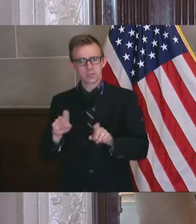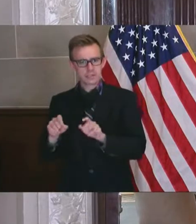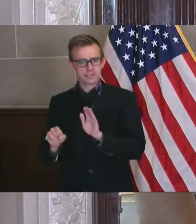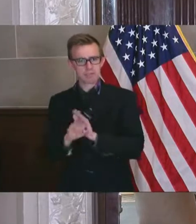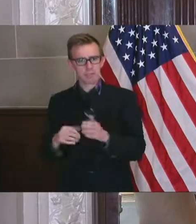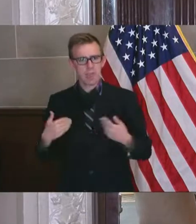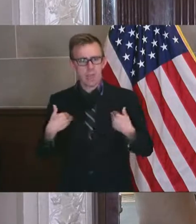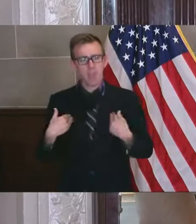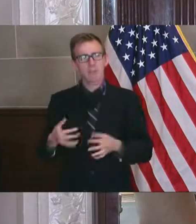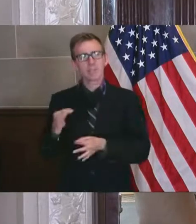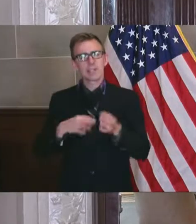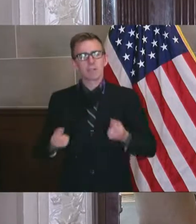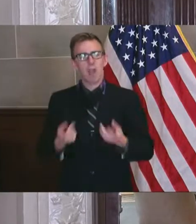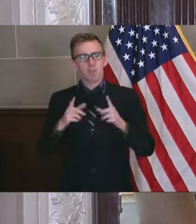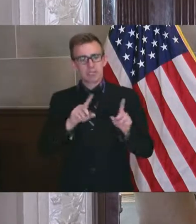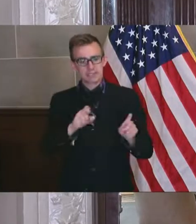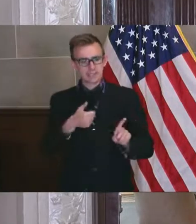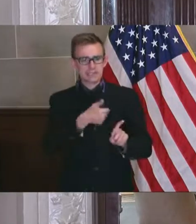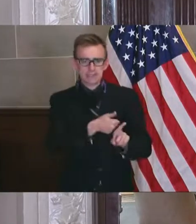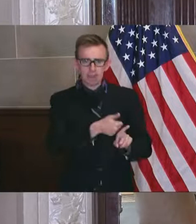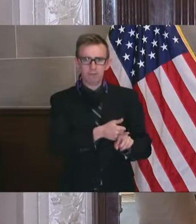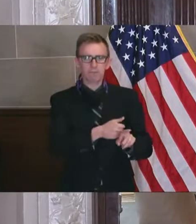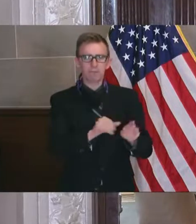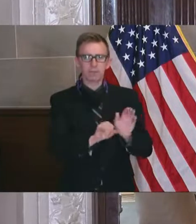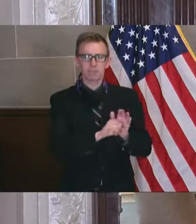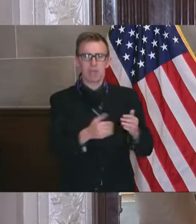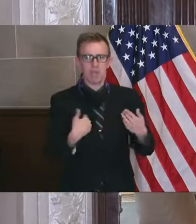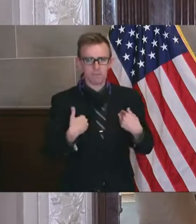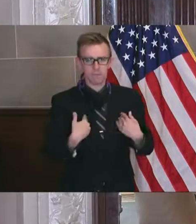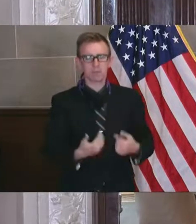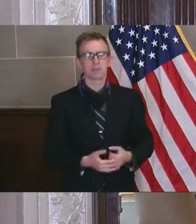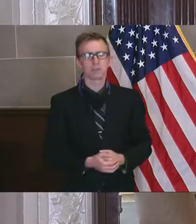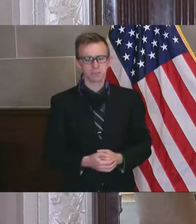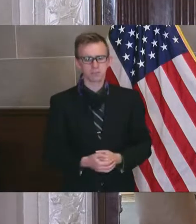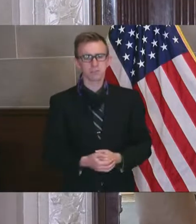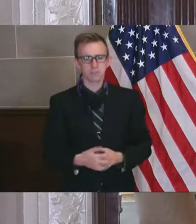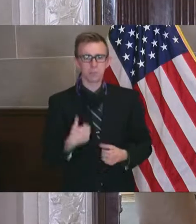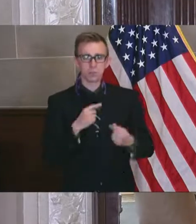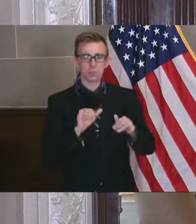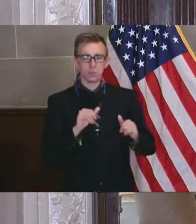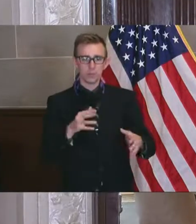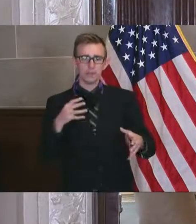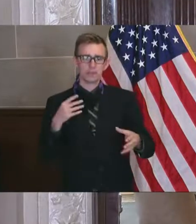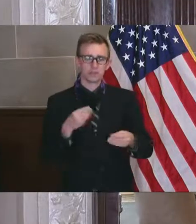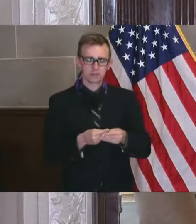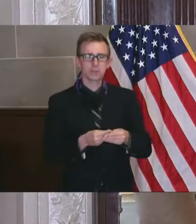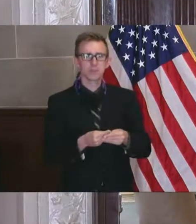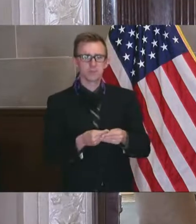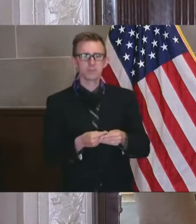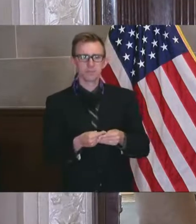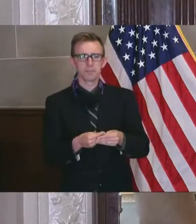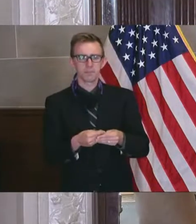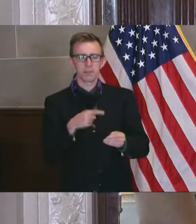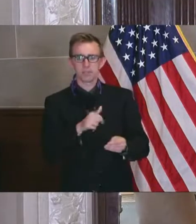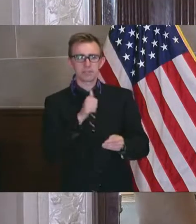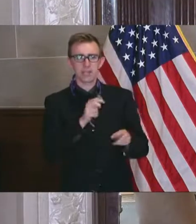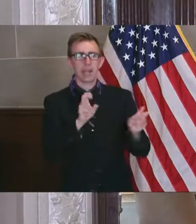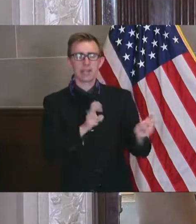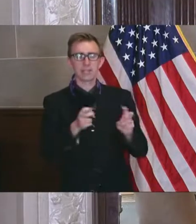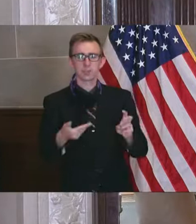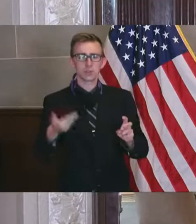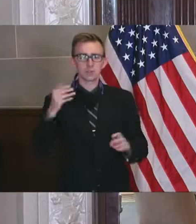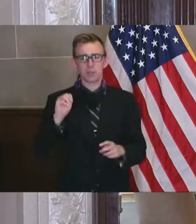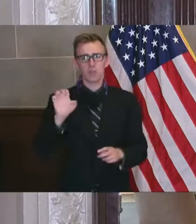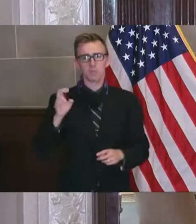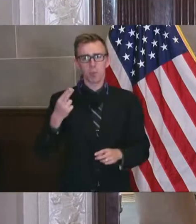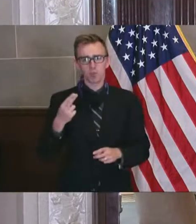opposed to how many tests have been positive. Because now that we've been doing this long enough, we've seen that this wasn't an issue back in